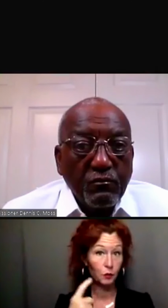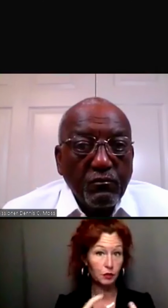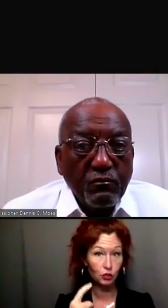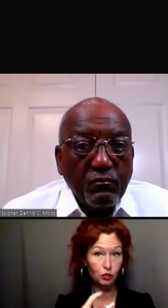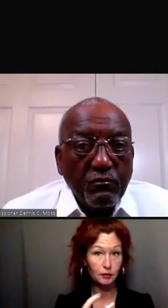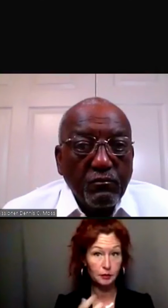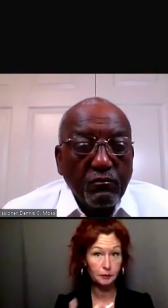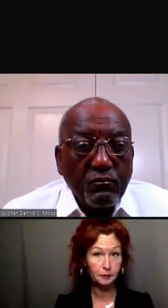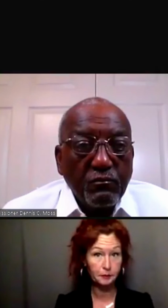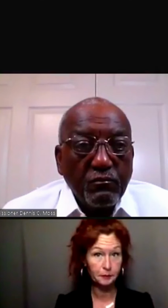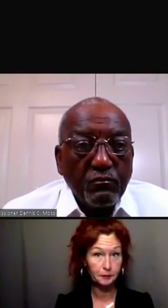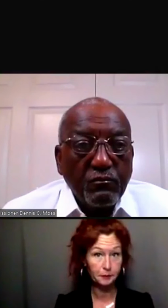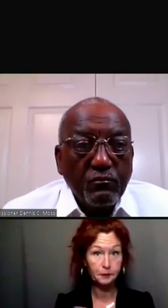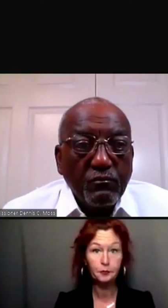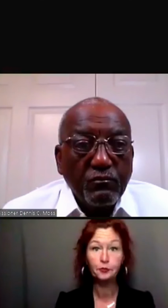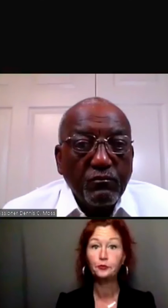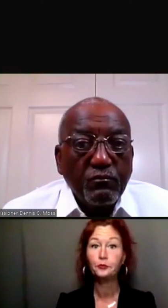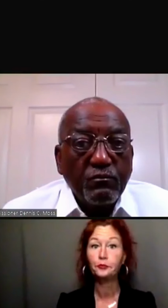hands.